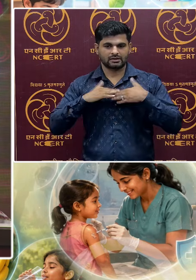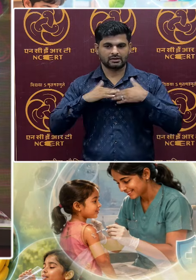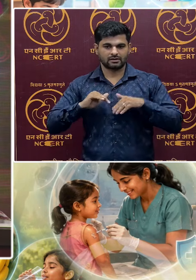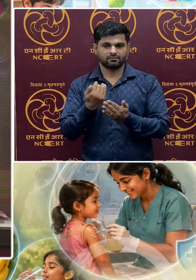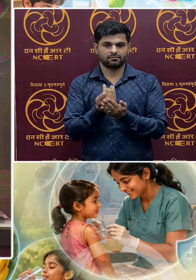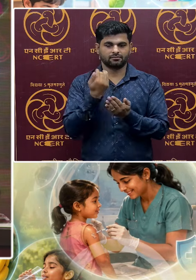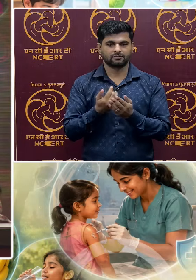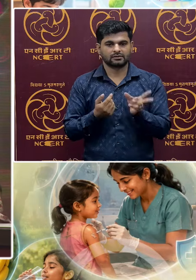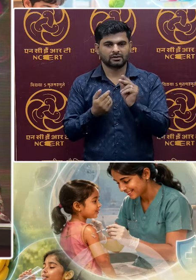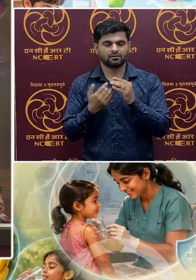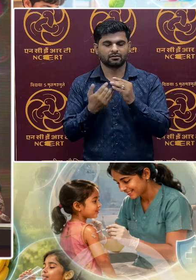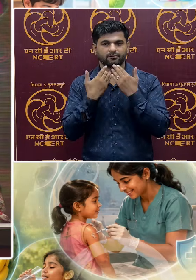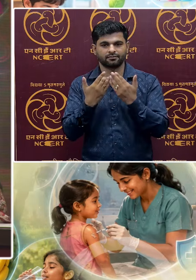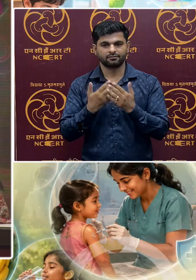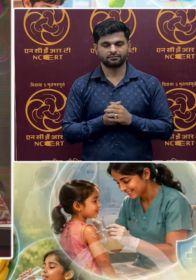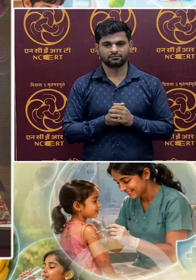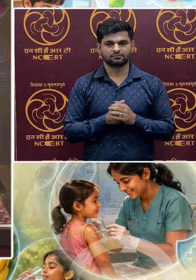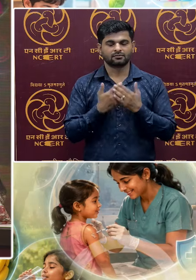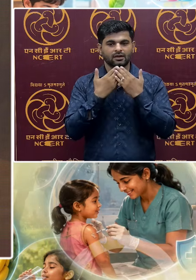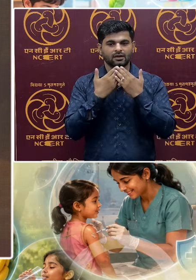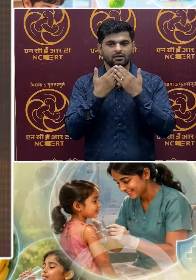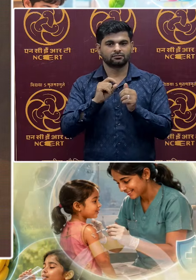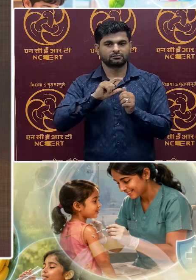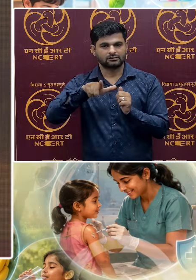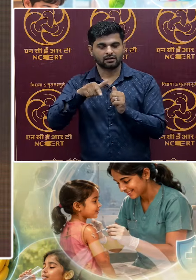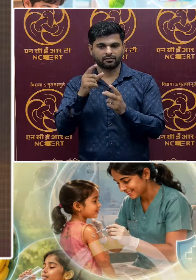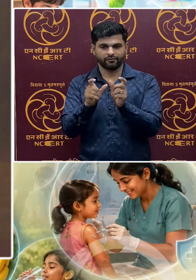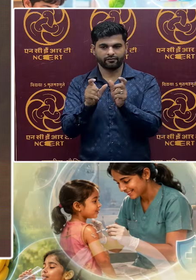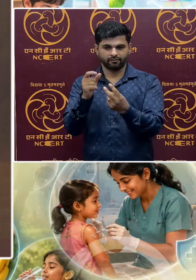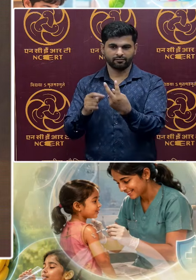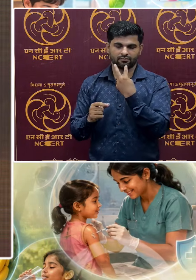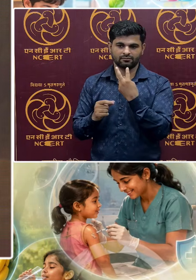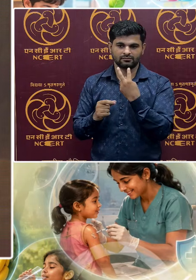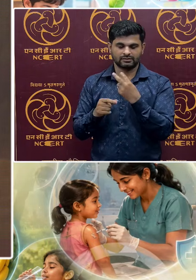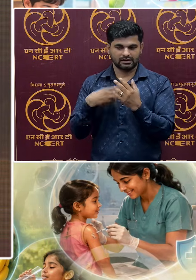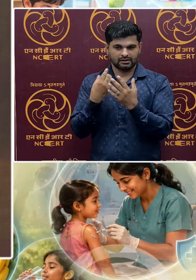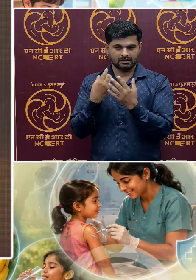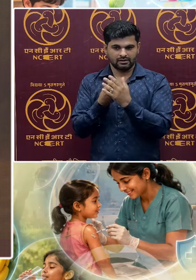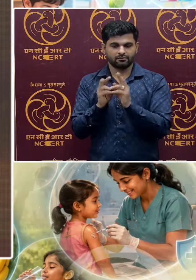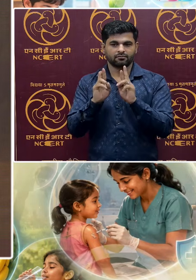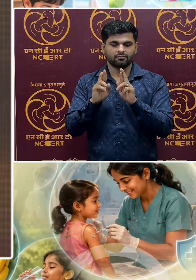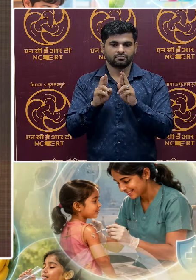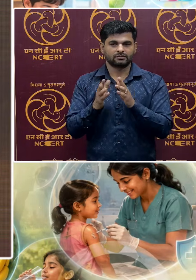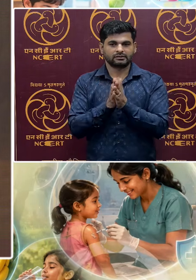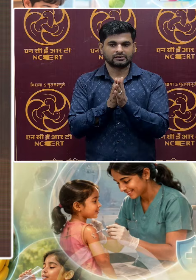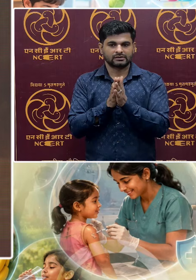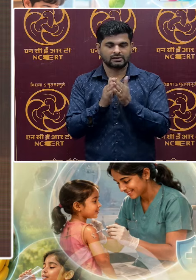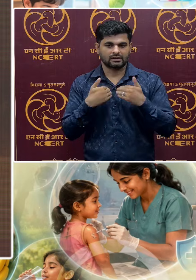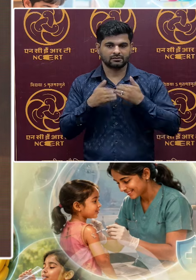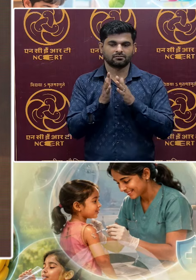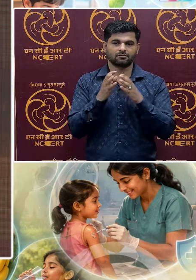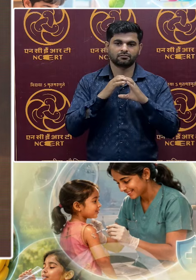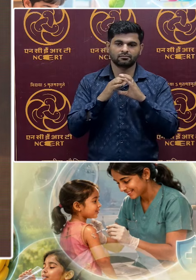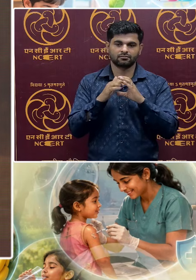Thank you Thank so you. much. Namaste. Thank you to all our viewers for being with us. I really hope that you enjoyed this conversation. It